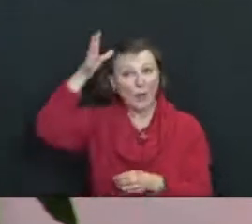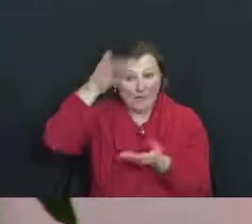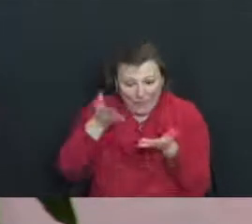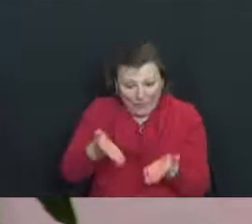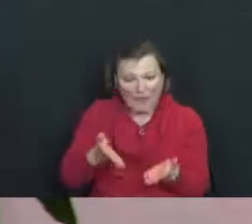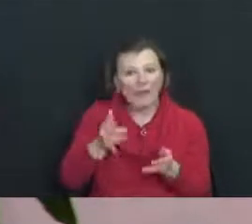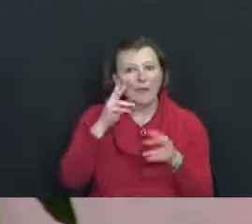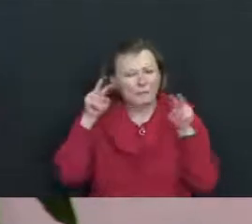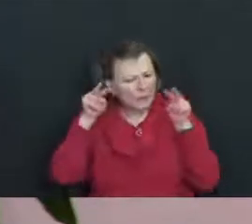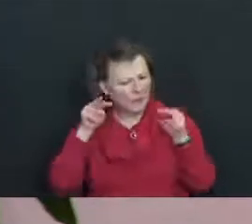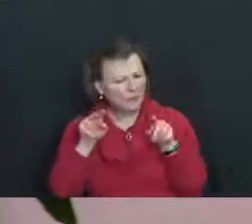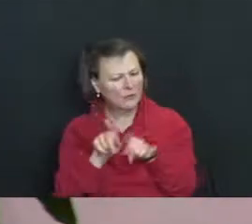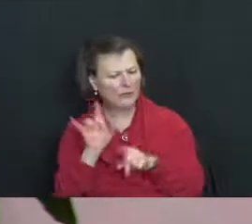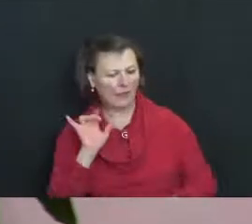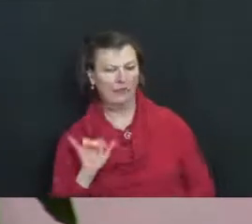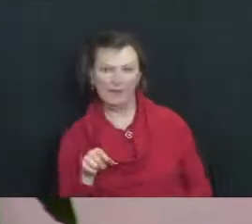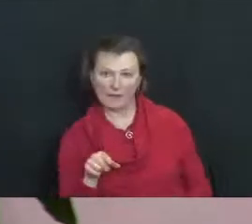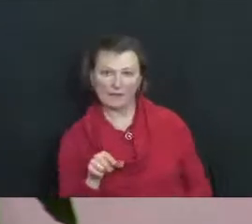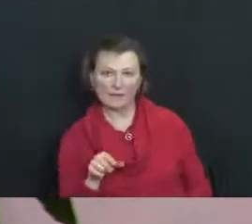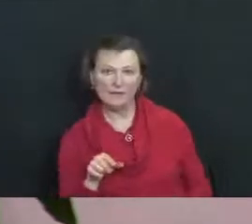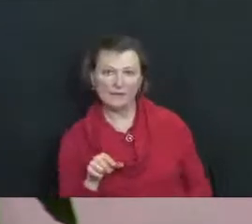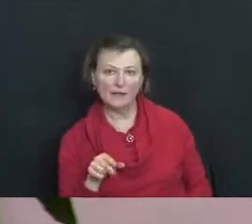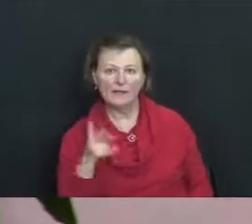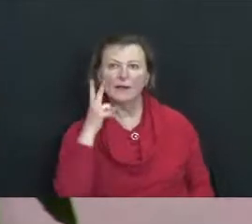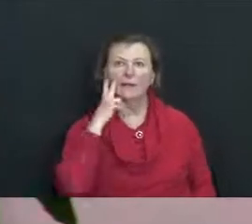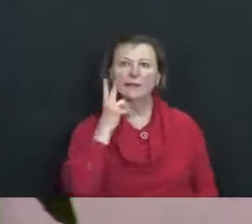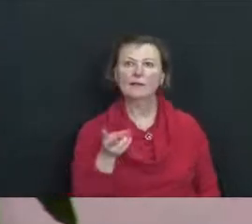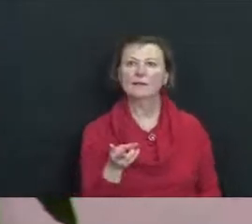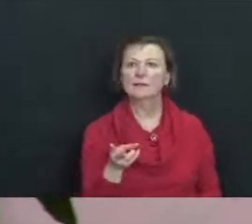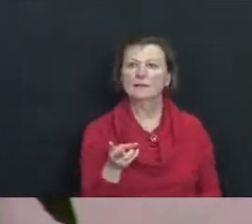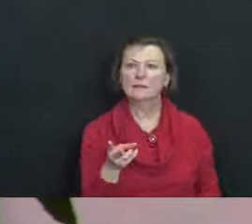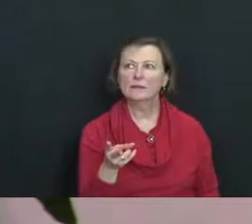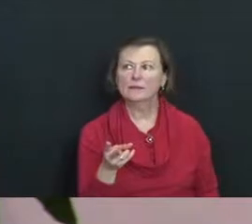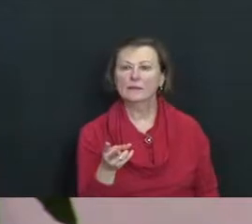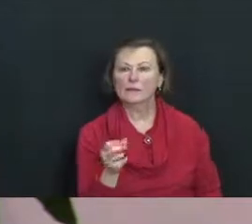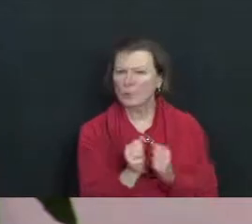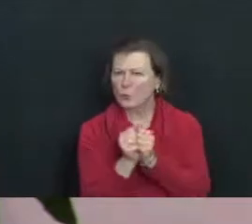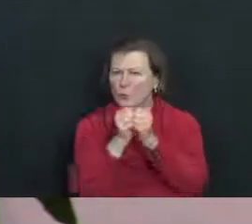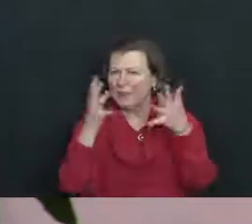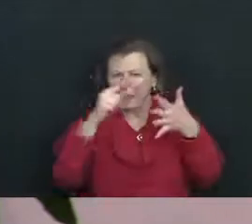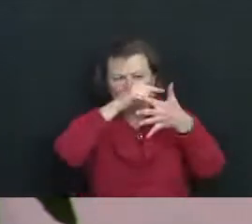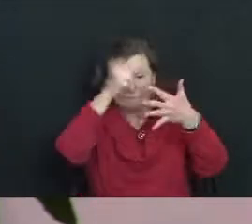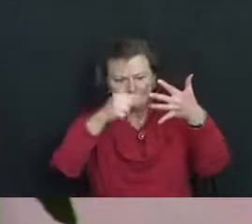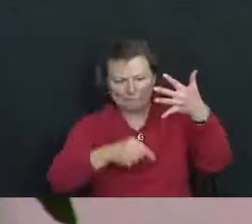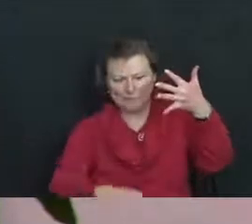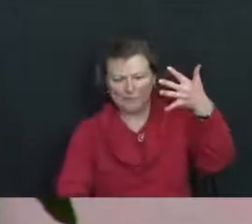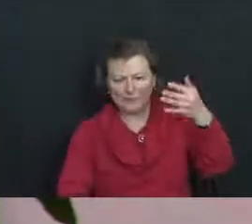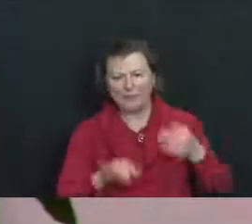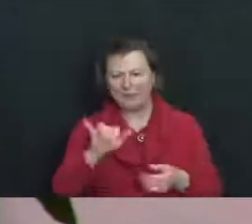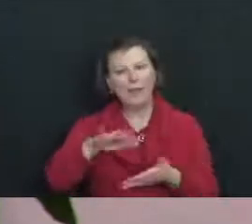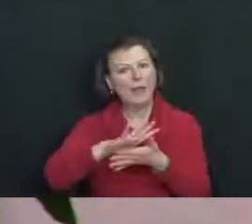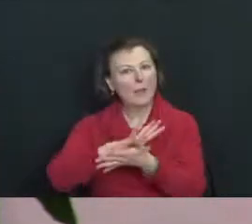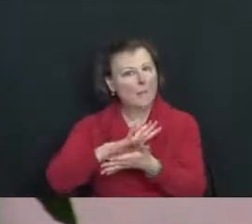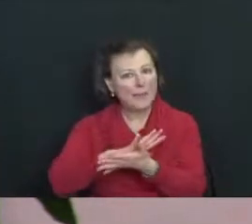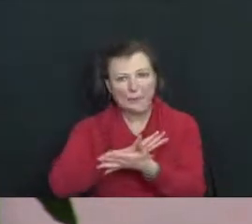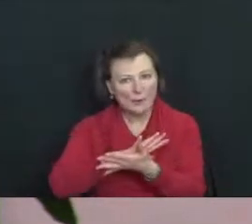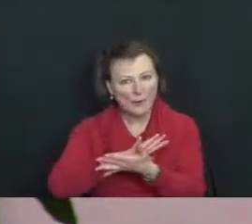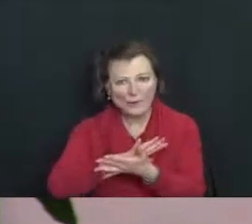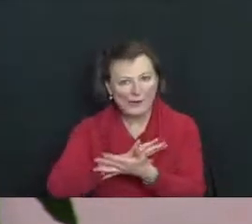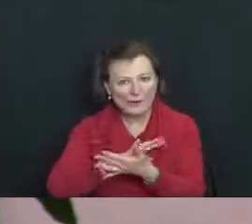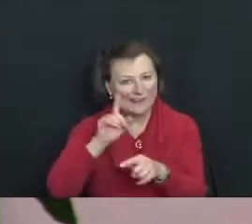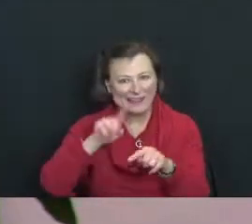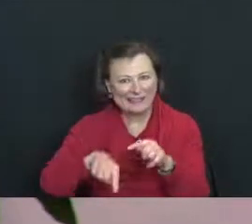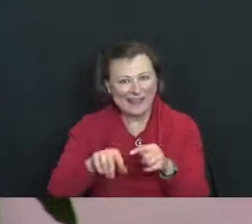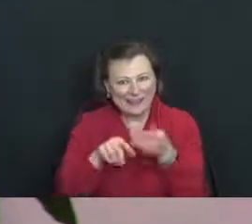look at it in this way, we see that without all these things, this sheet of paper cannot